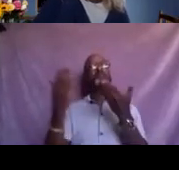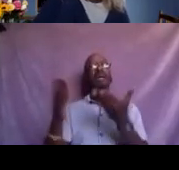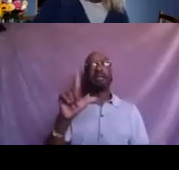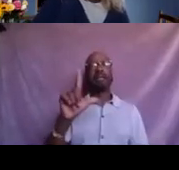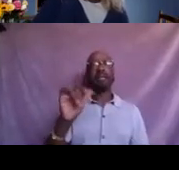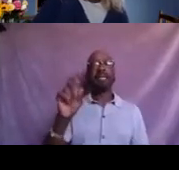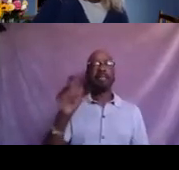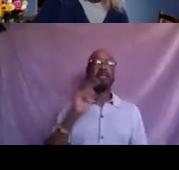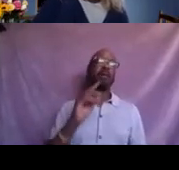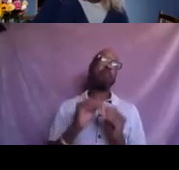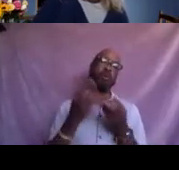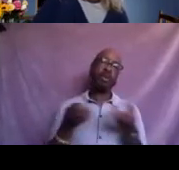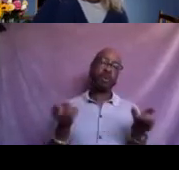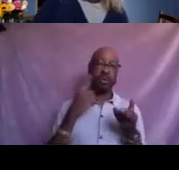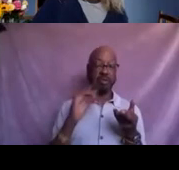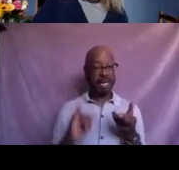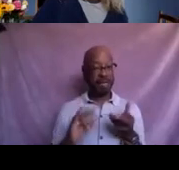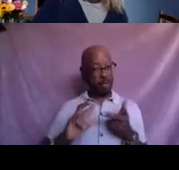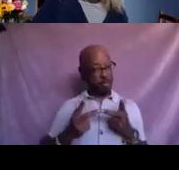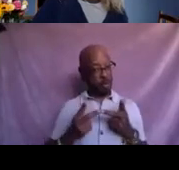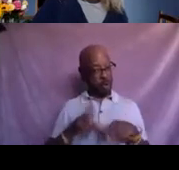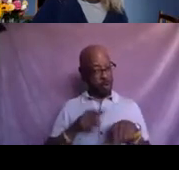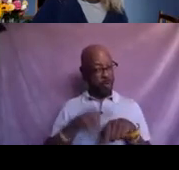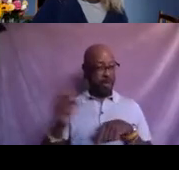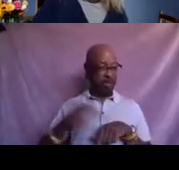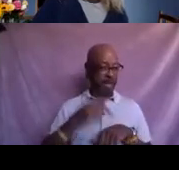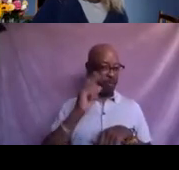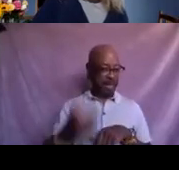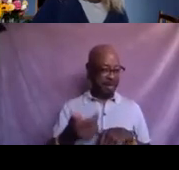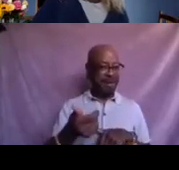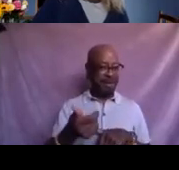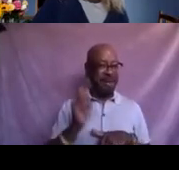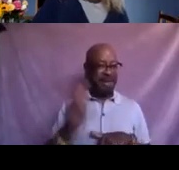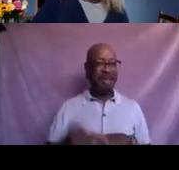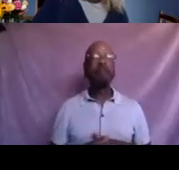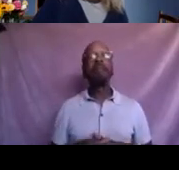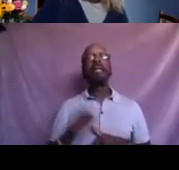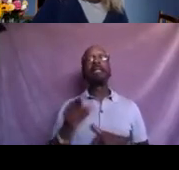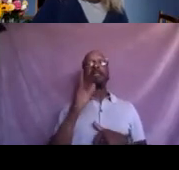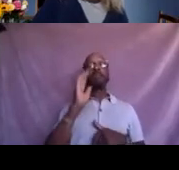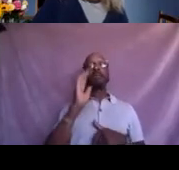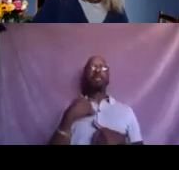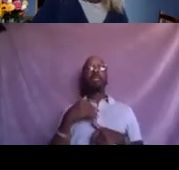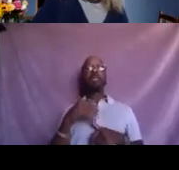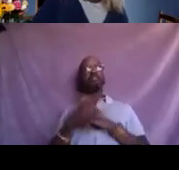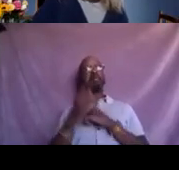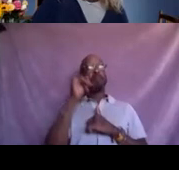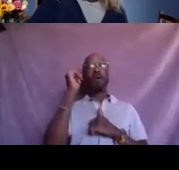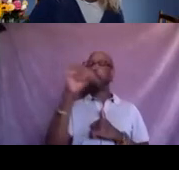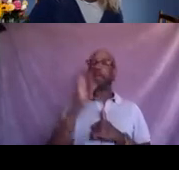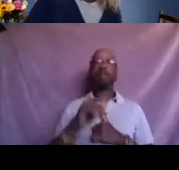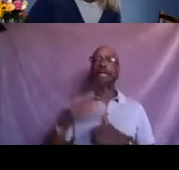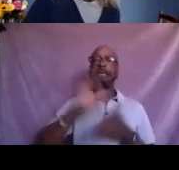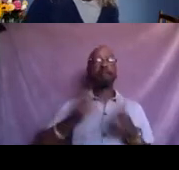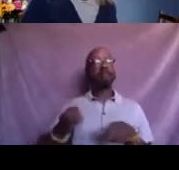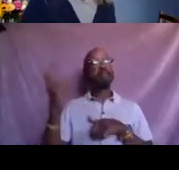for you to, that third norm to come back for later if you need it. This slide deck will be available forever. I'm not going to delete it. I'm not going to change